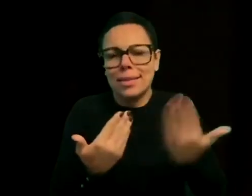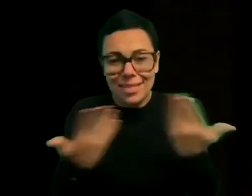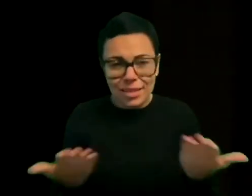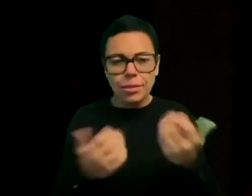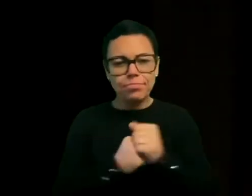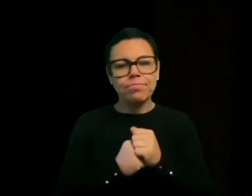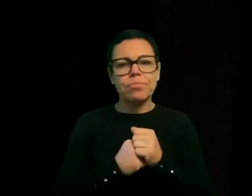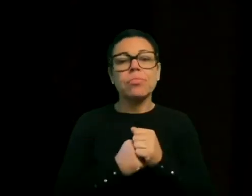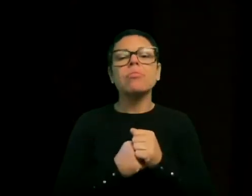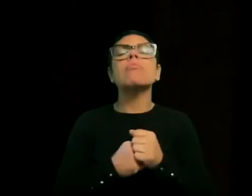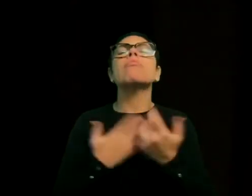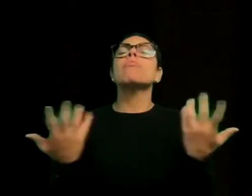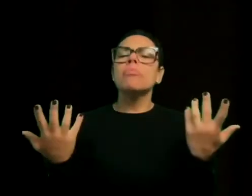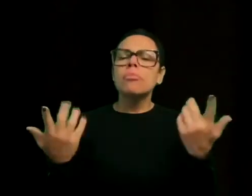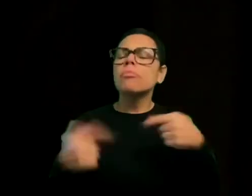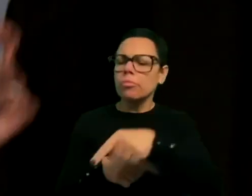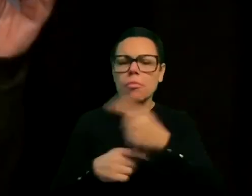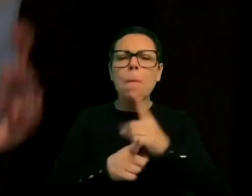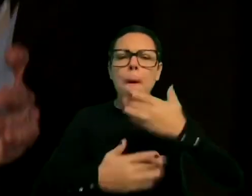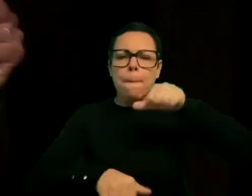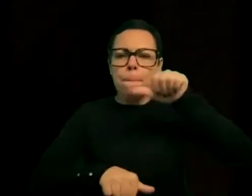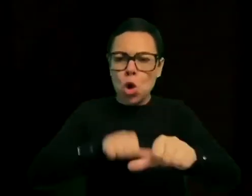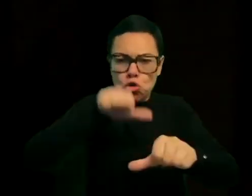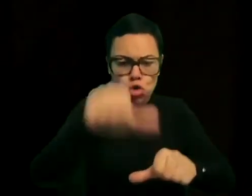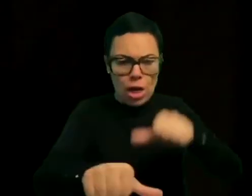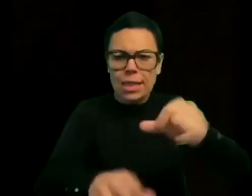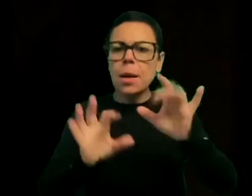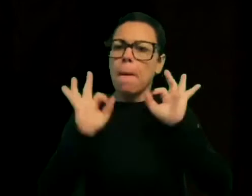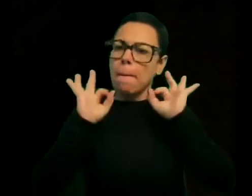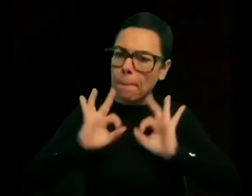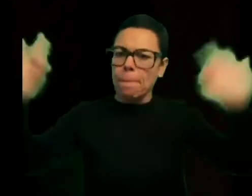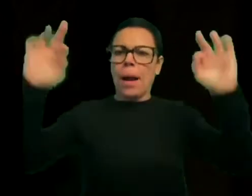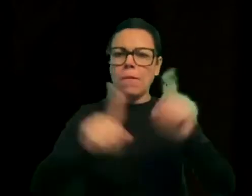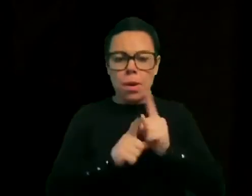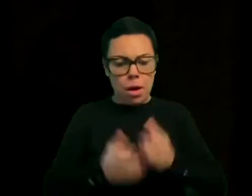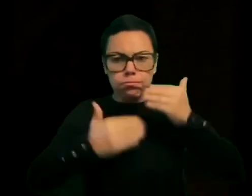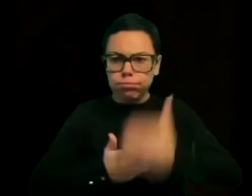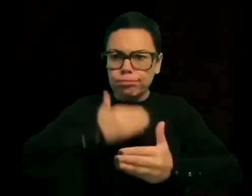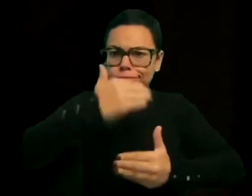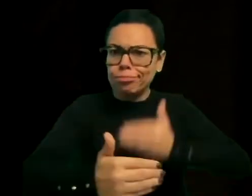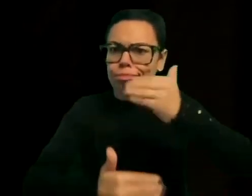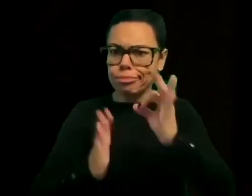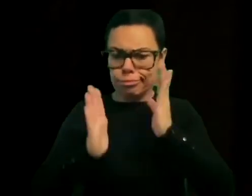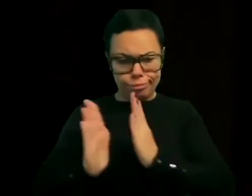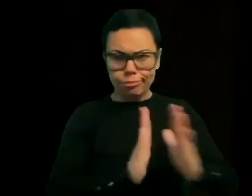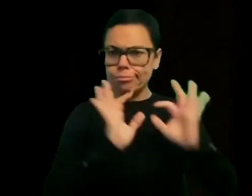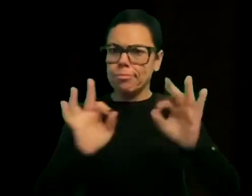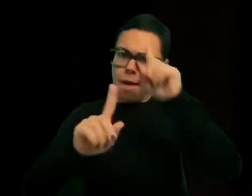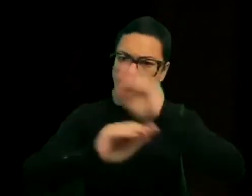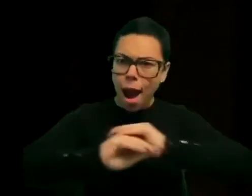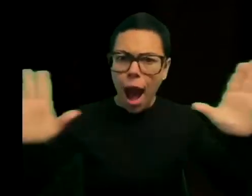public procurement process and what you can do for each of these phases. So, for example, when you